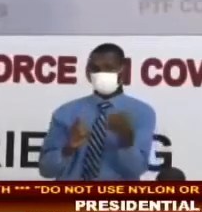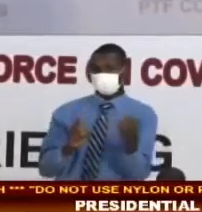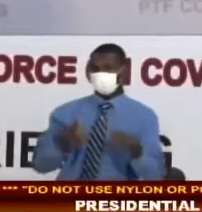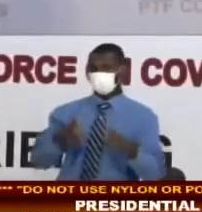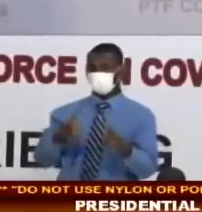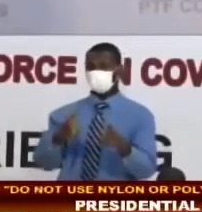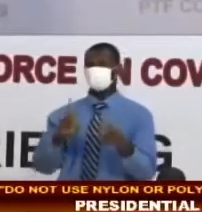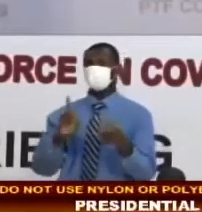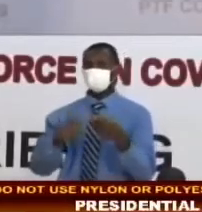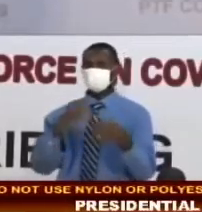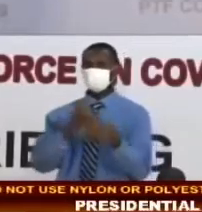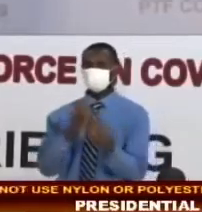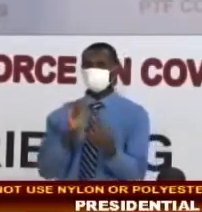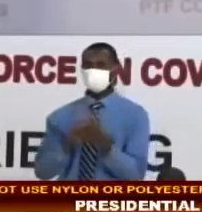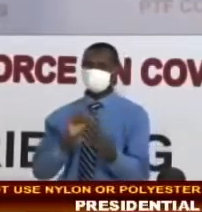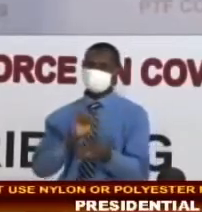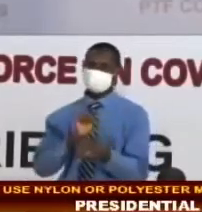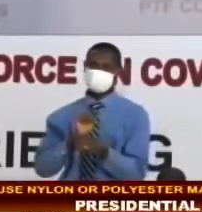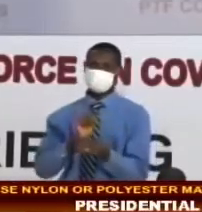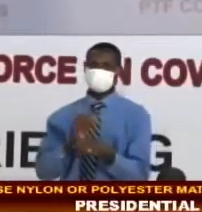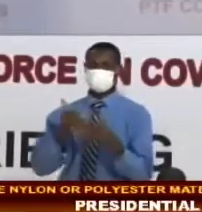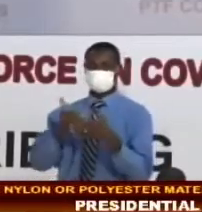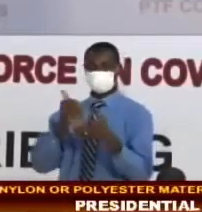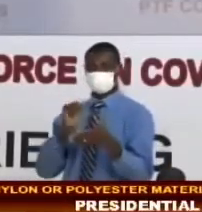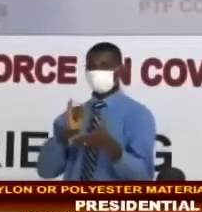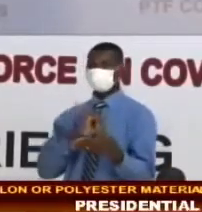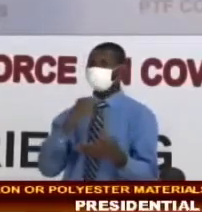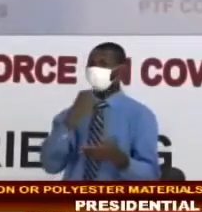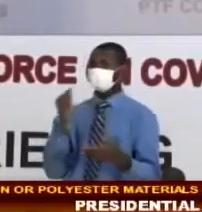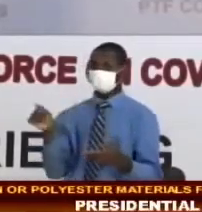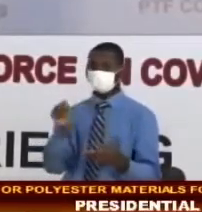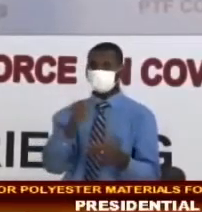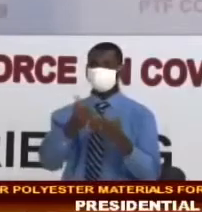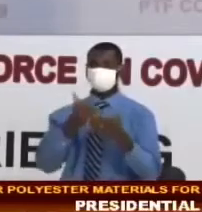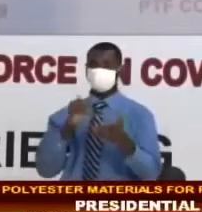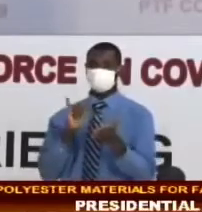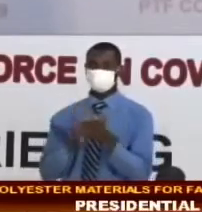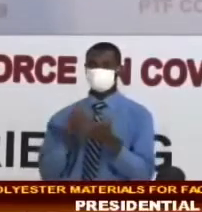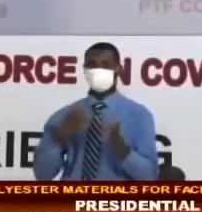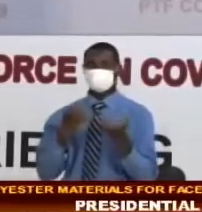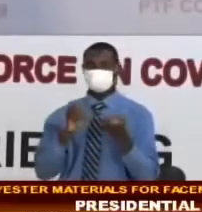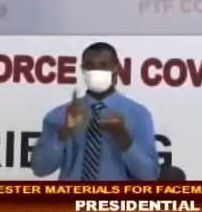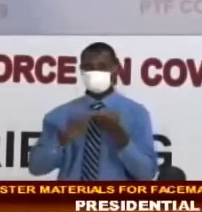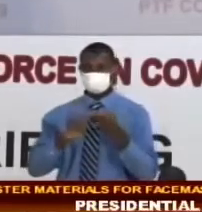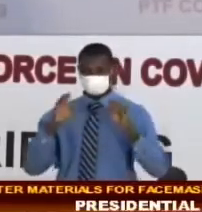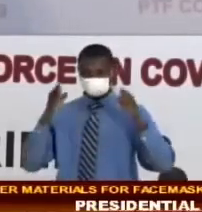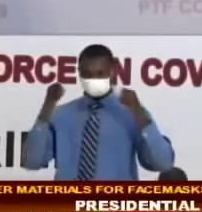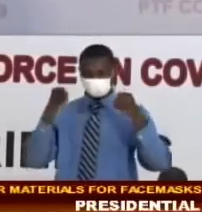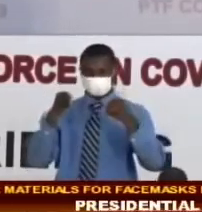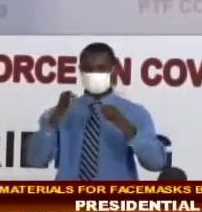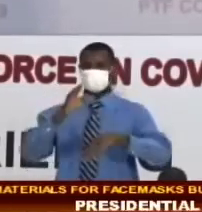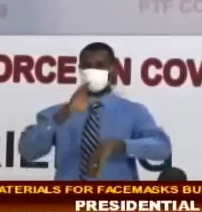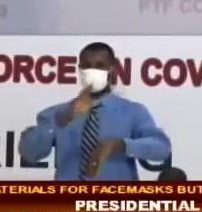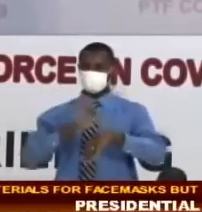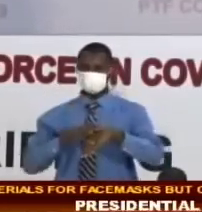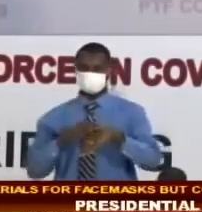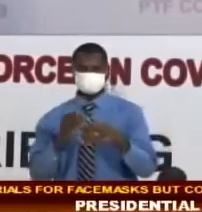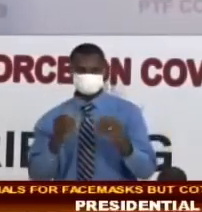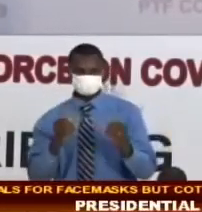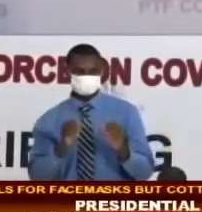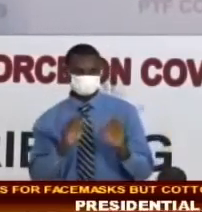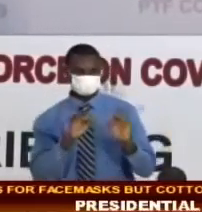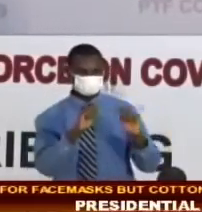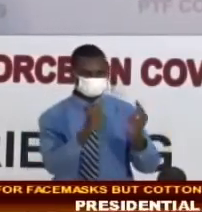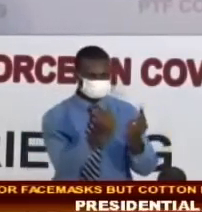mentioned on this platform, we want to really focus on digitalizing this process. So